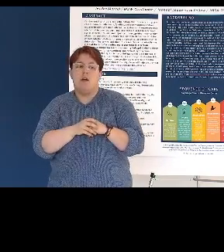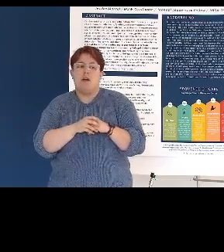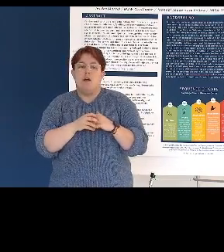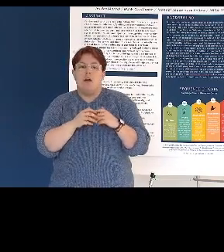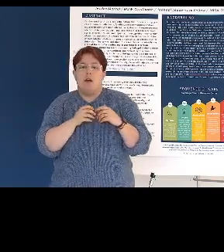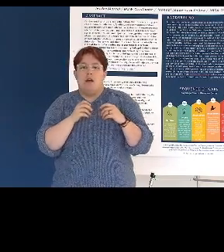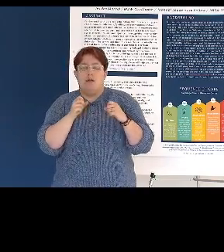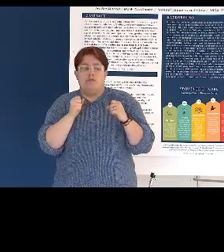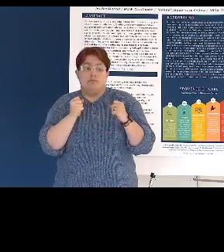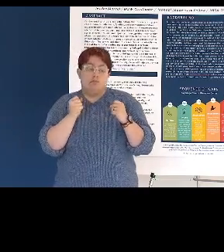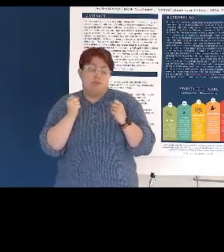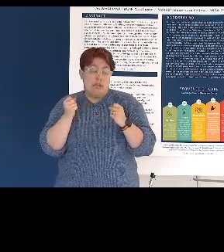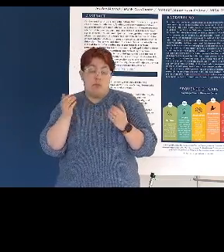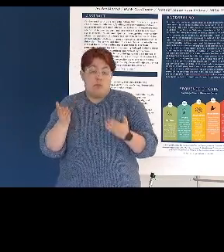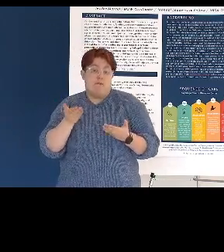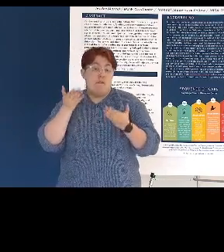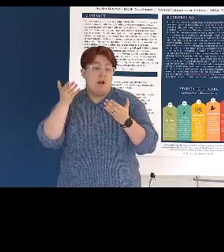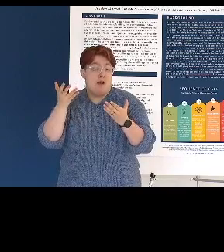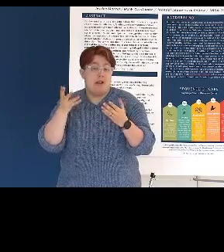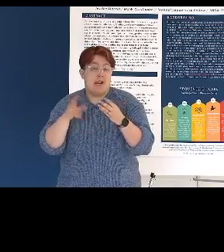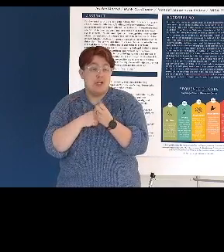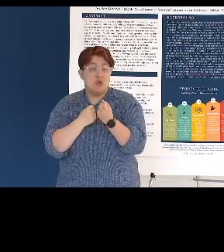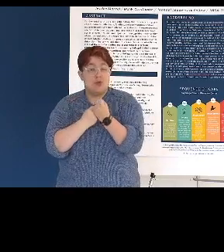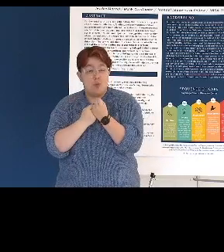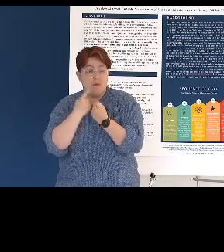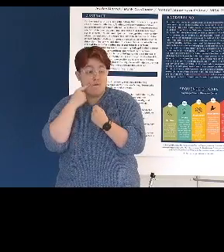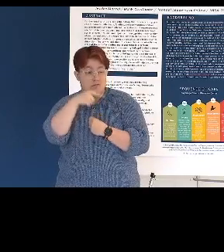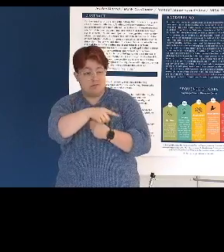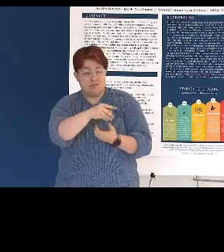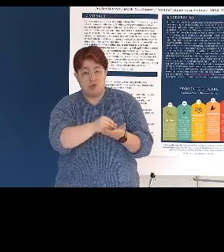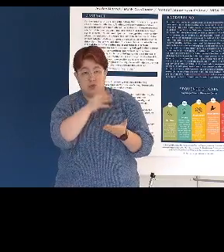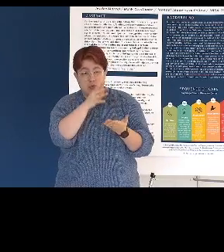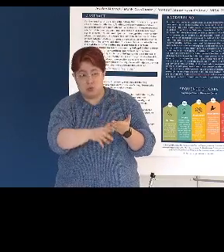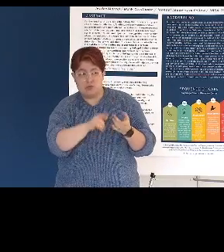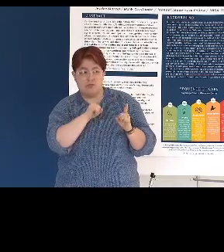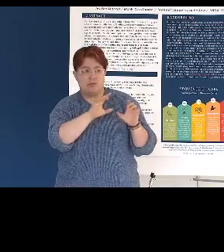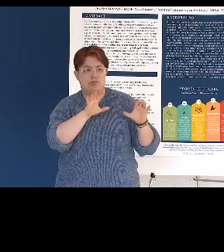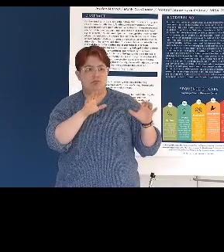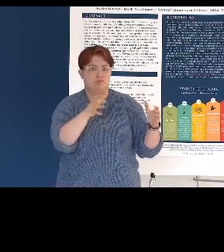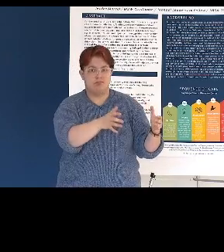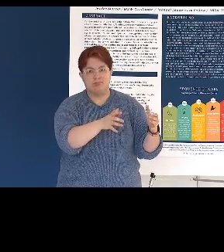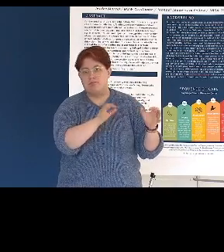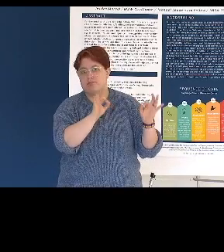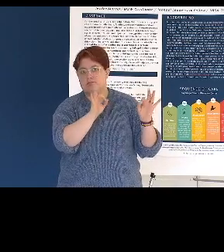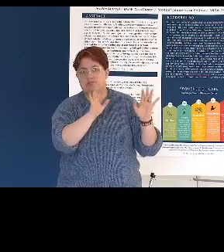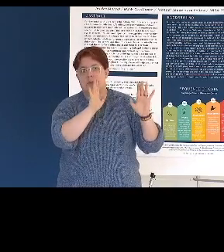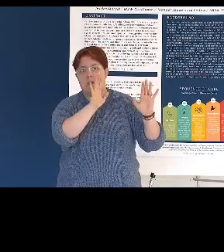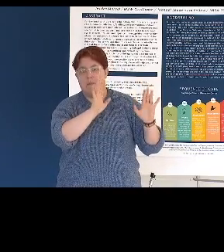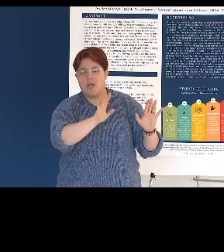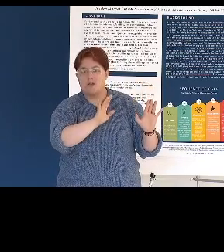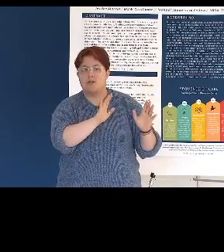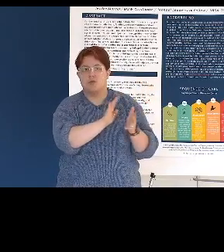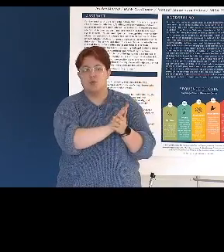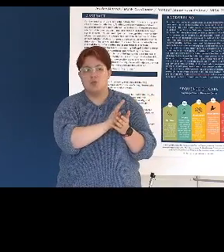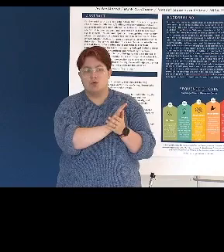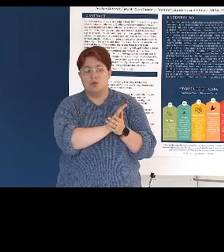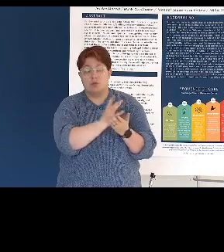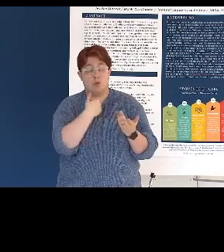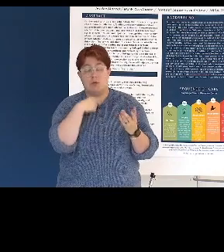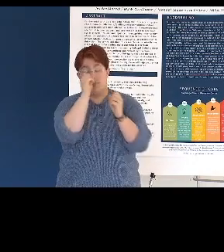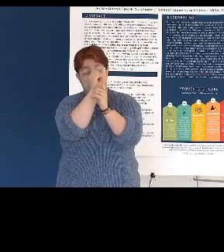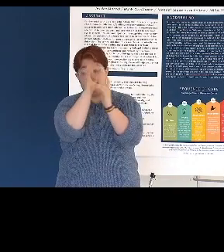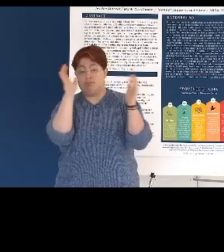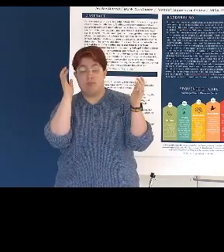some additional support for these students attending high-achieving schools. And so what I came up with was